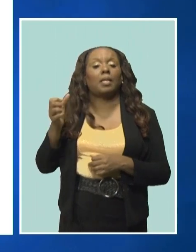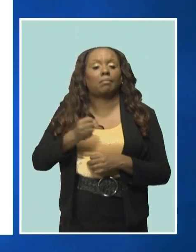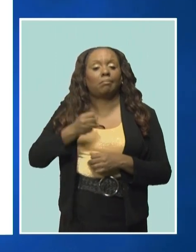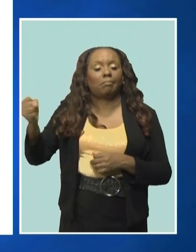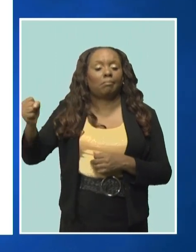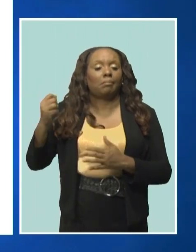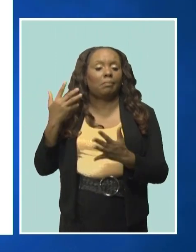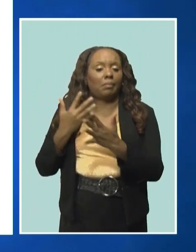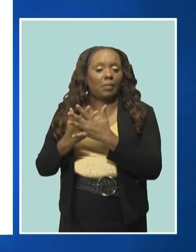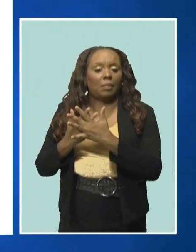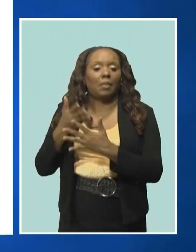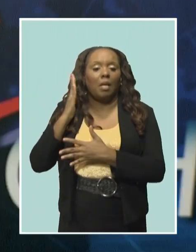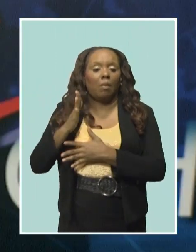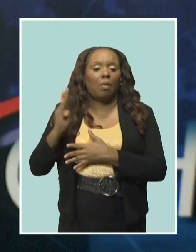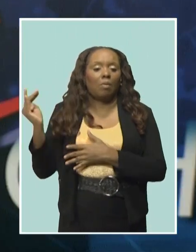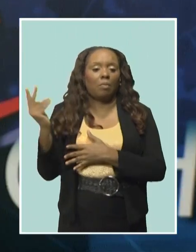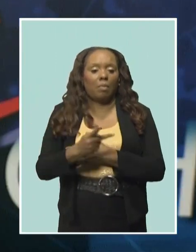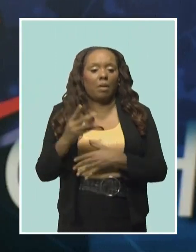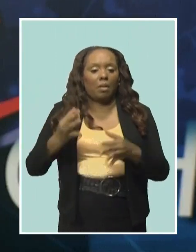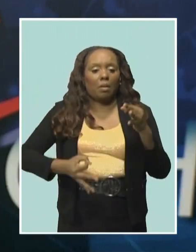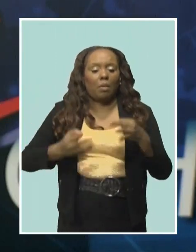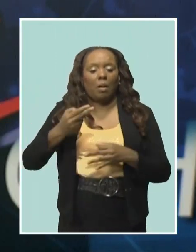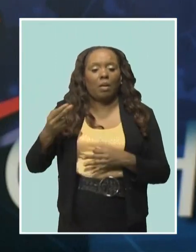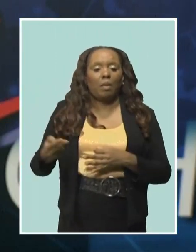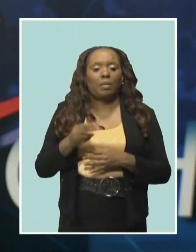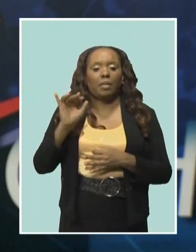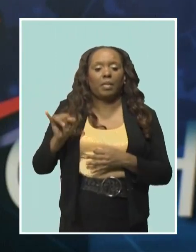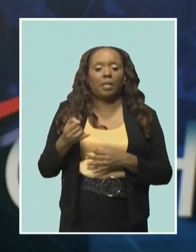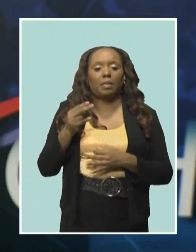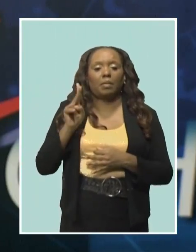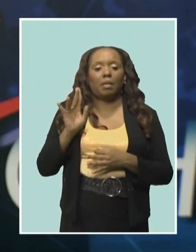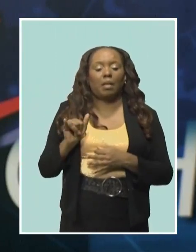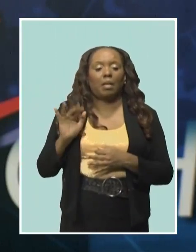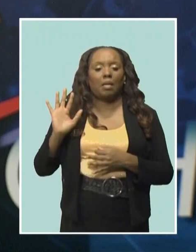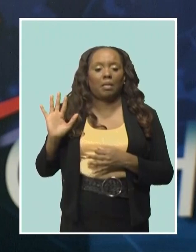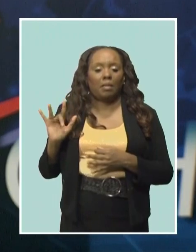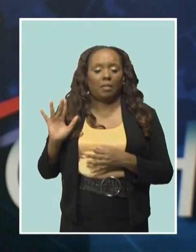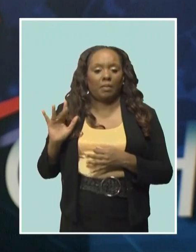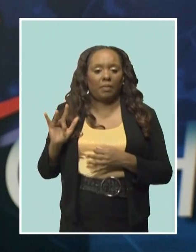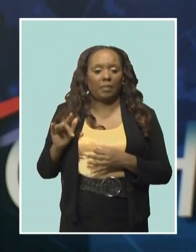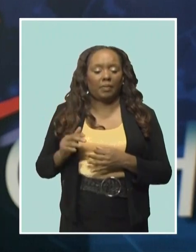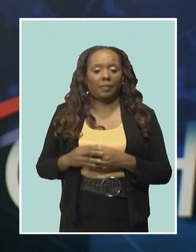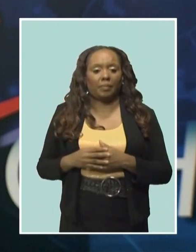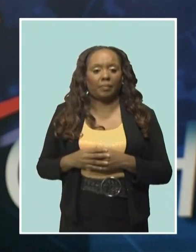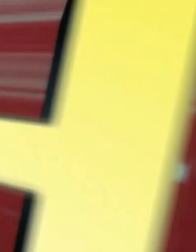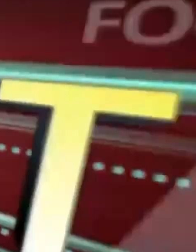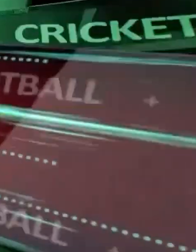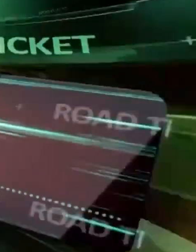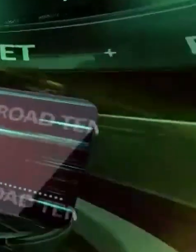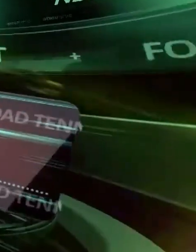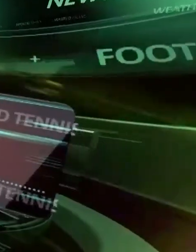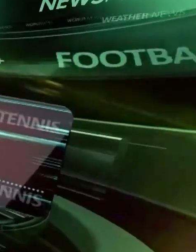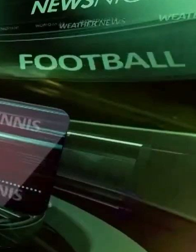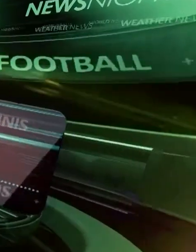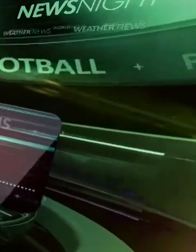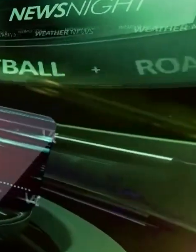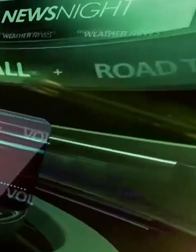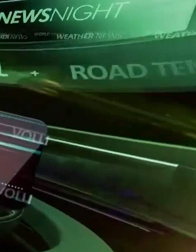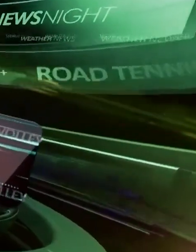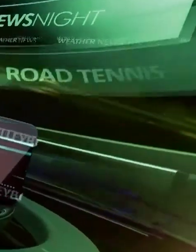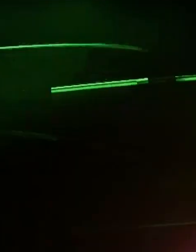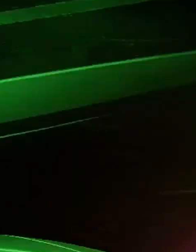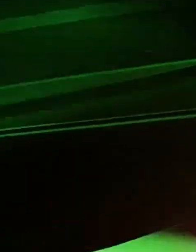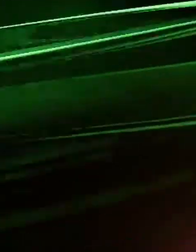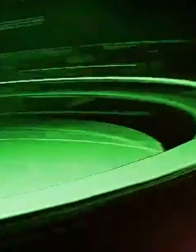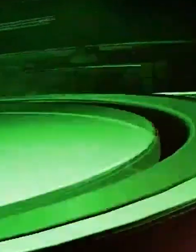was remanded to Dodds Prison. He is scheduled to reappear on Thursday, the 25th of July. Sports Night